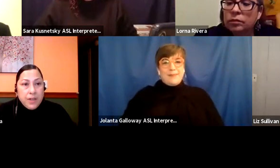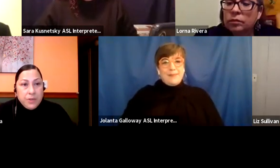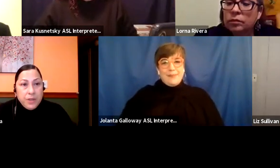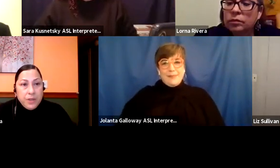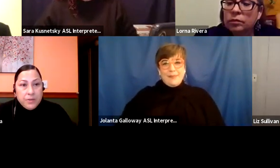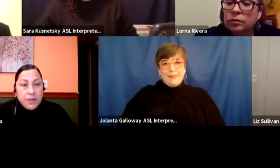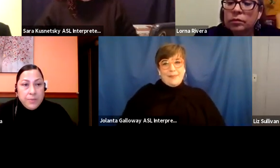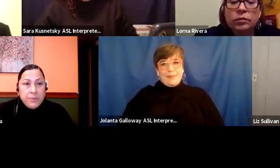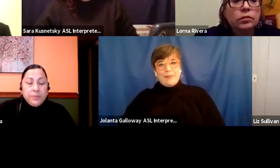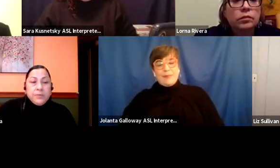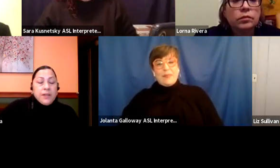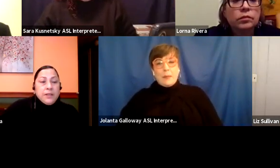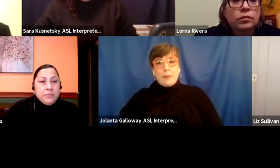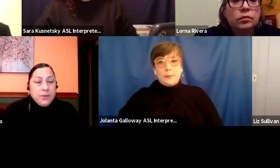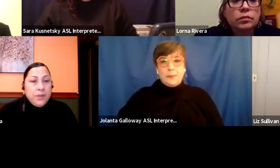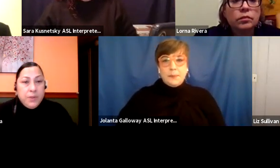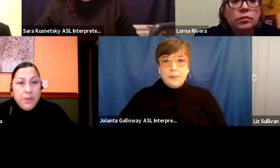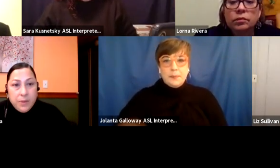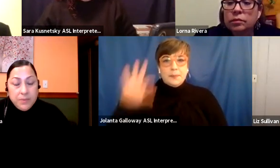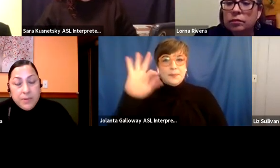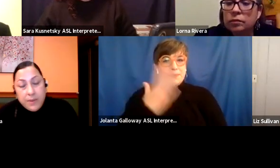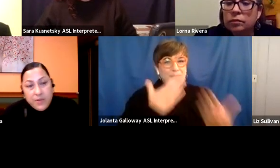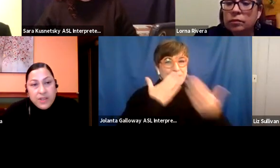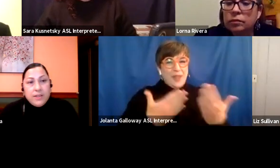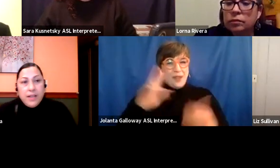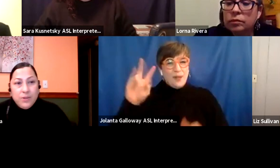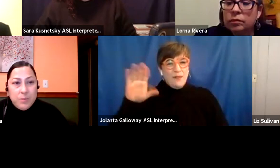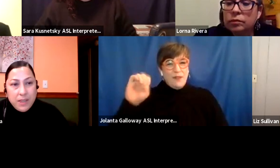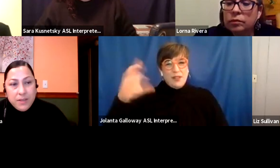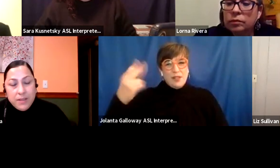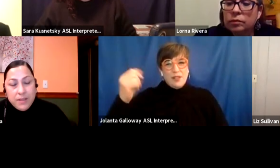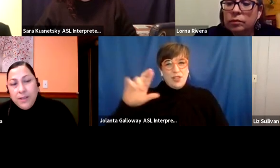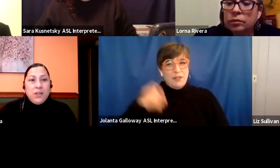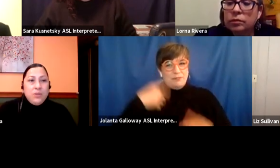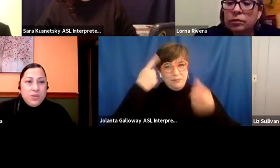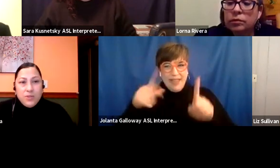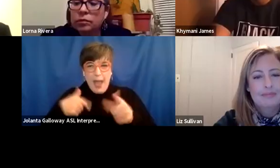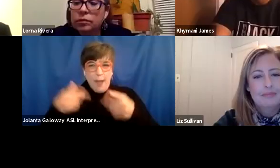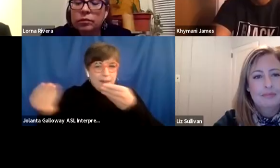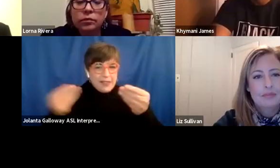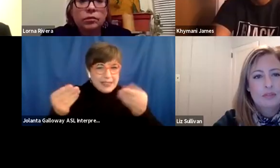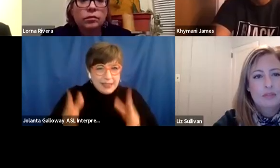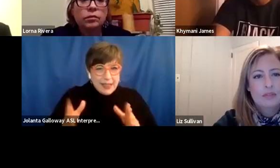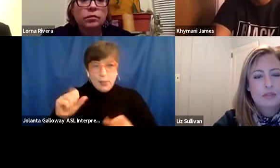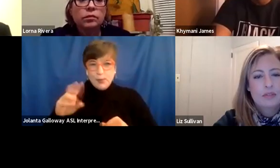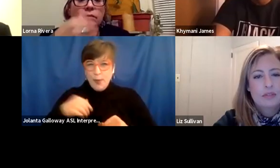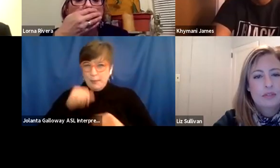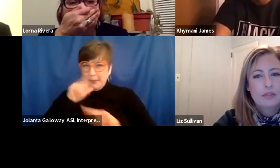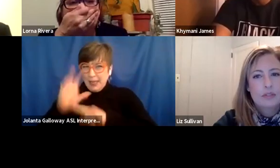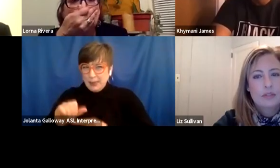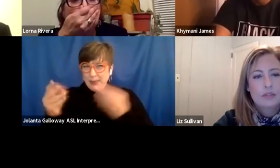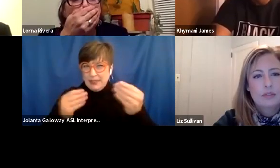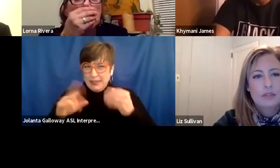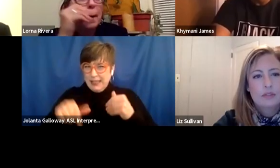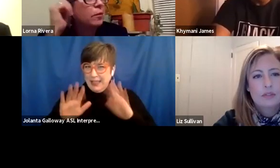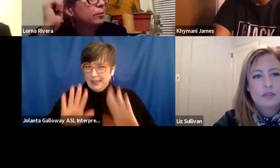Thank you, Vice Chair O'Neill. I agree with you. I'm facilitating, so I'm not used to facilitating in this way, and